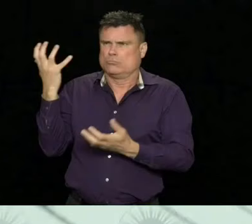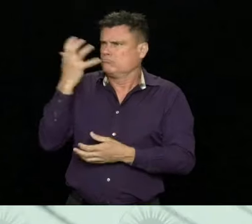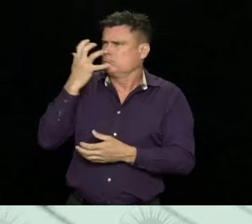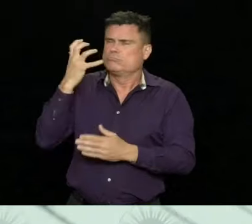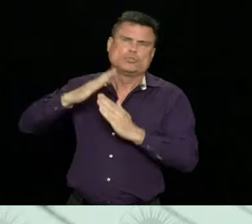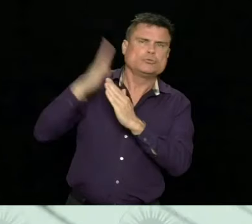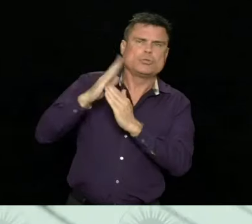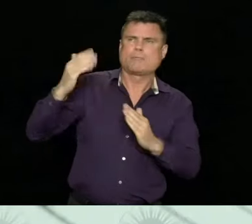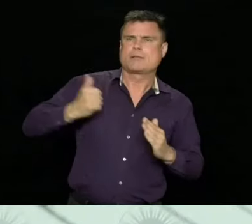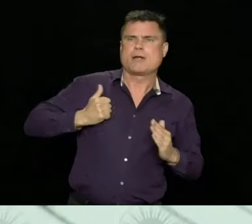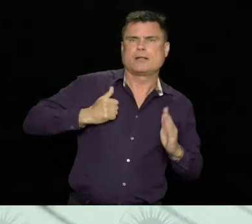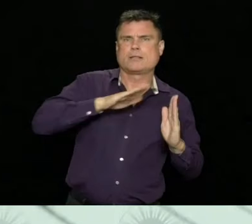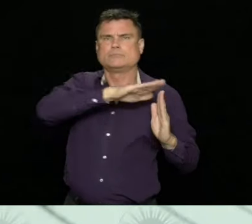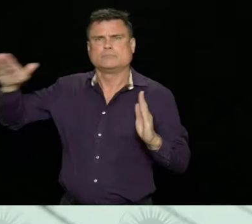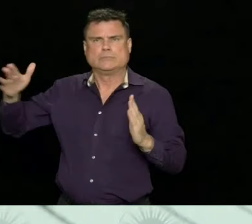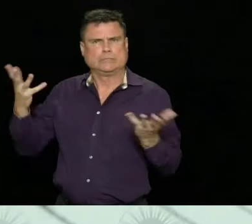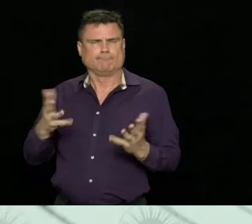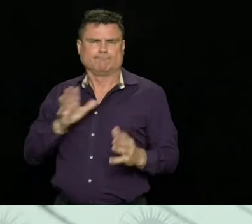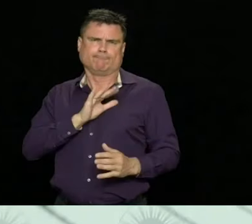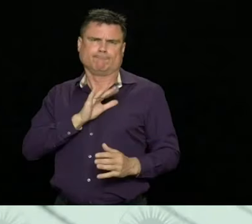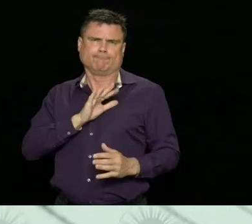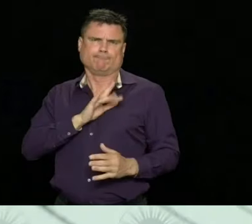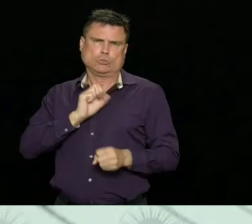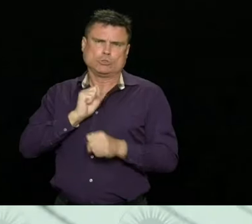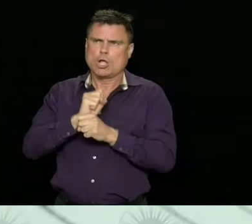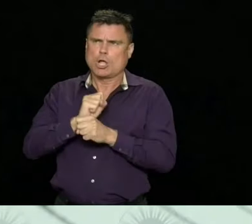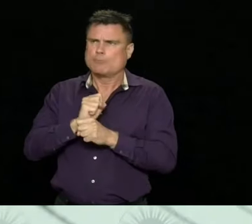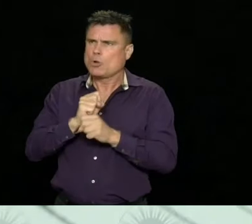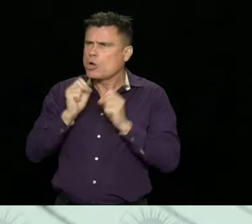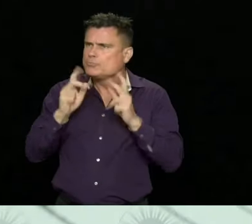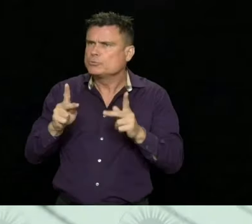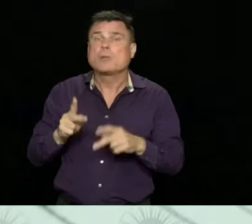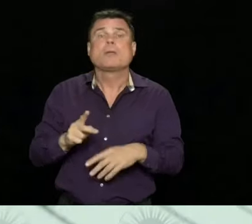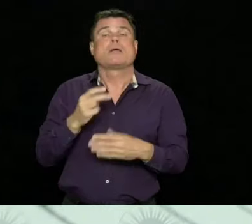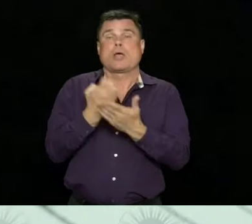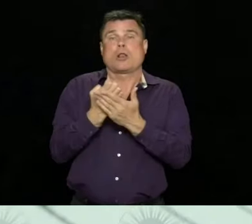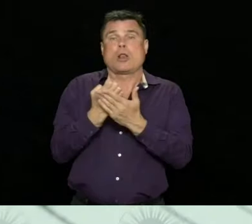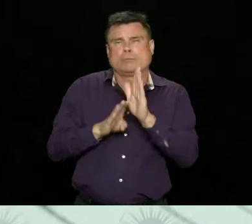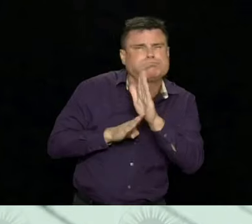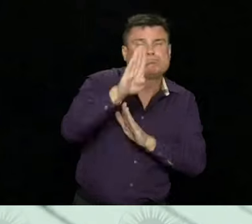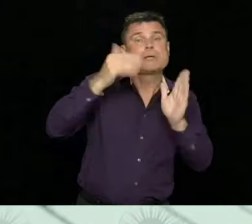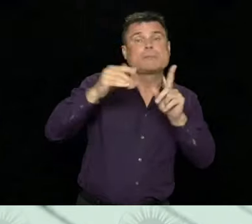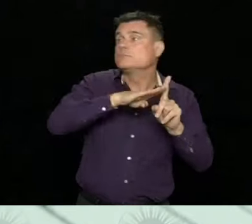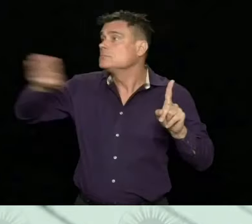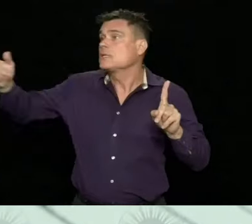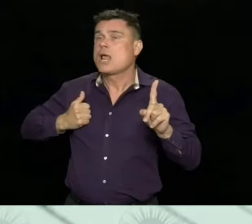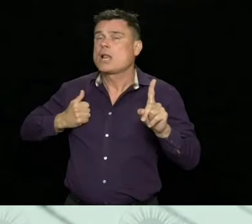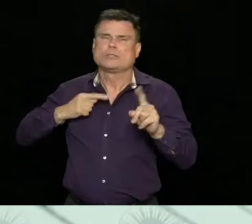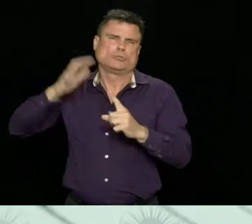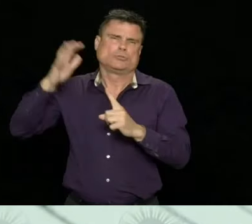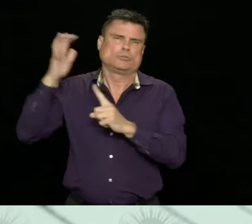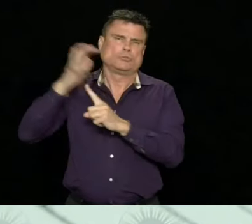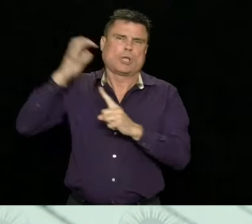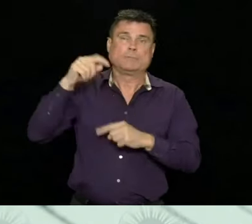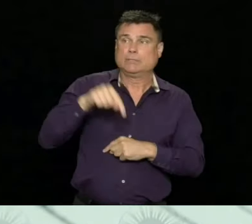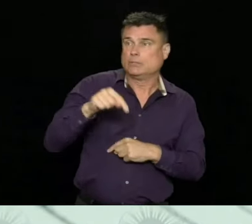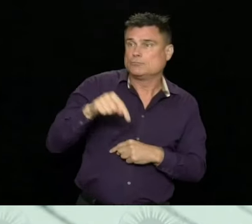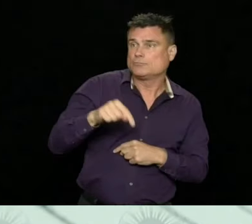working together, our economy will recuperate and revitalize. Social and cultural norms